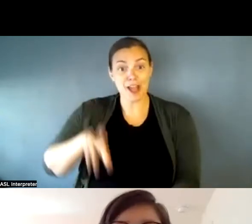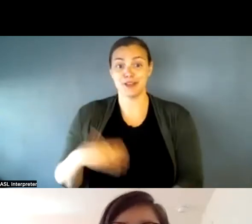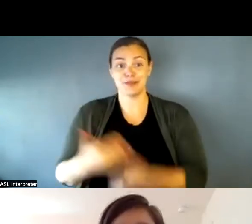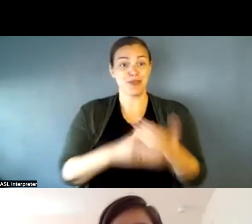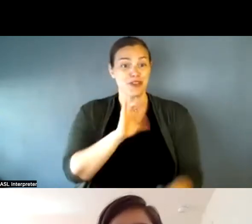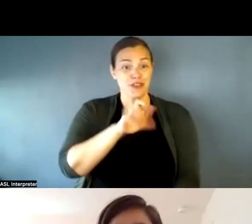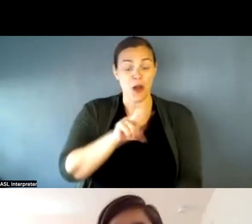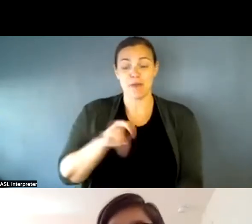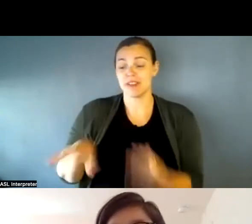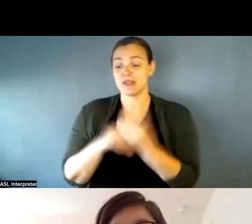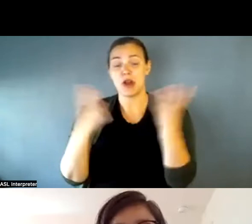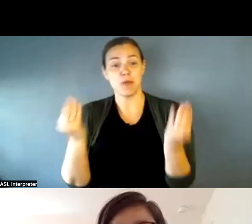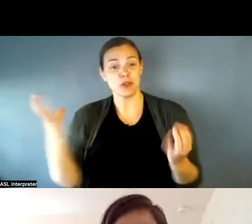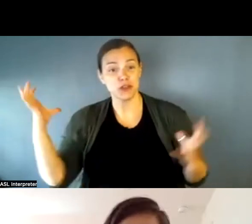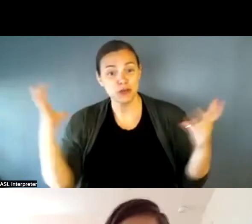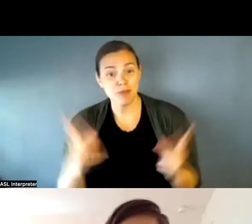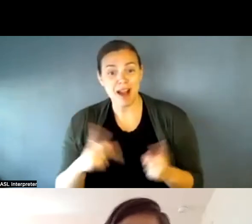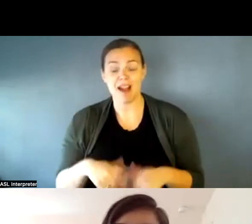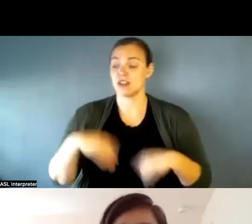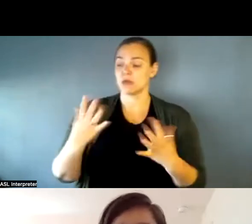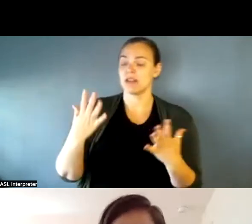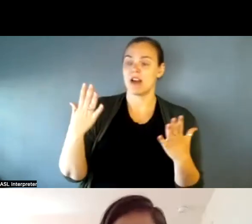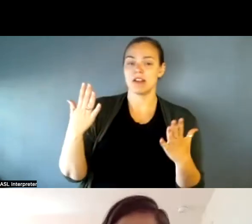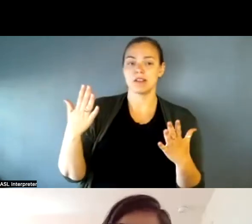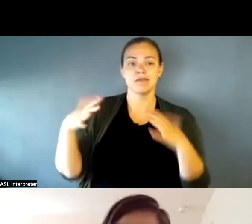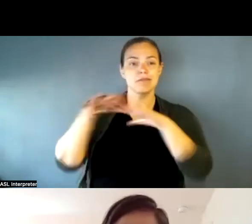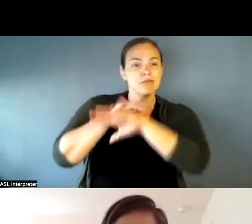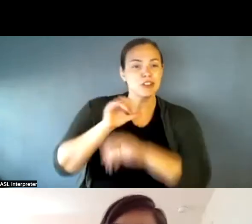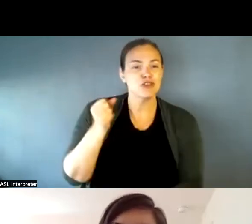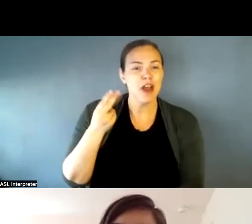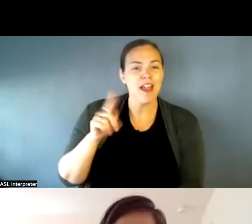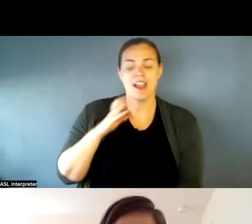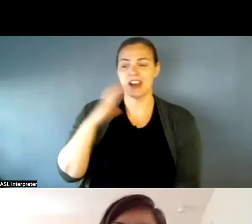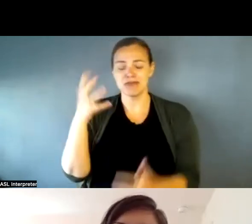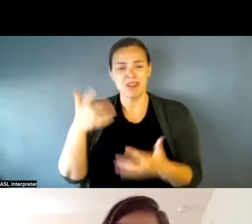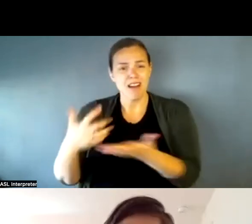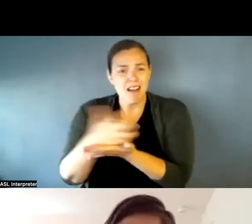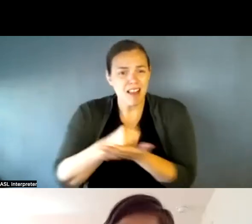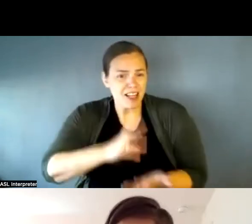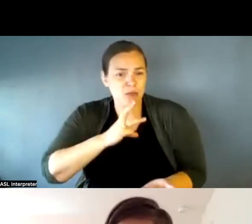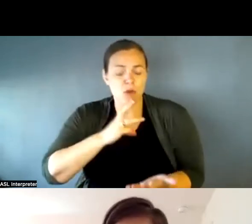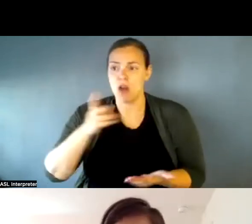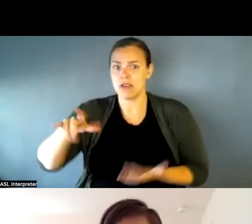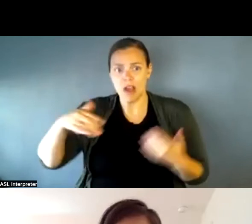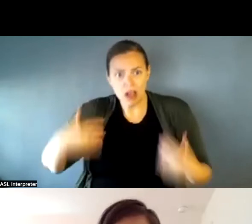rehydrate the air, to provide us shade, to catch water. Like, they have all of these active